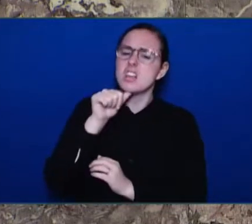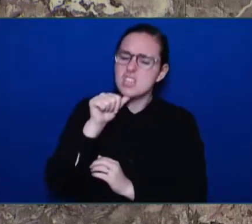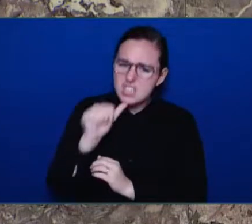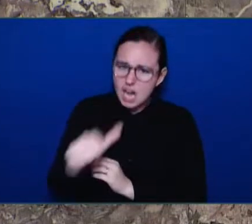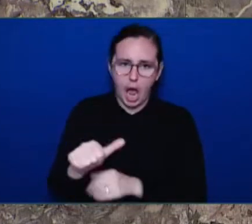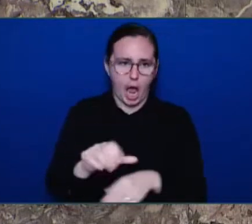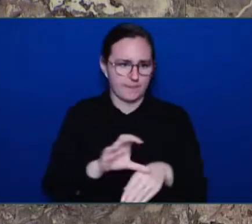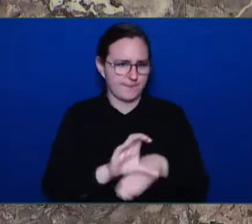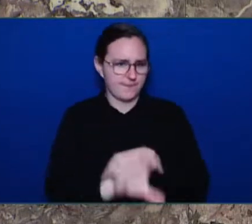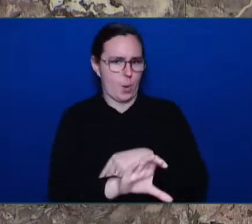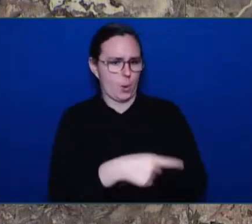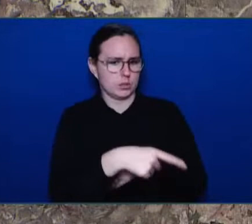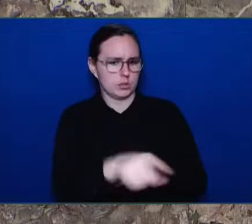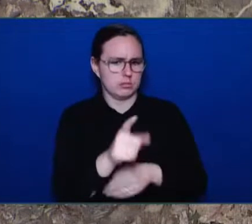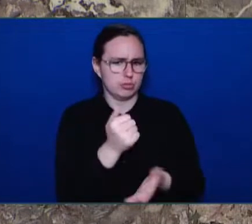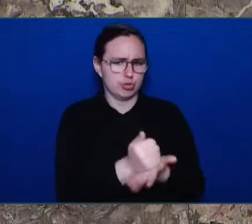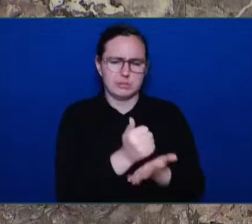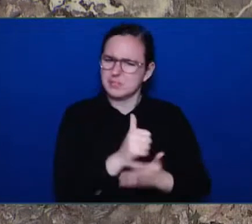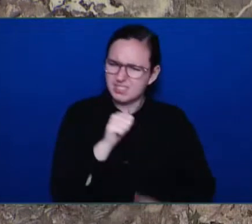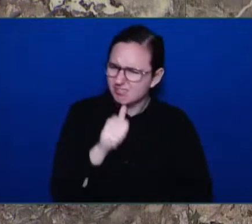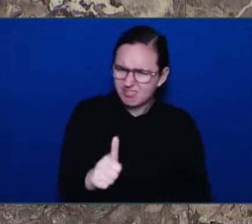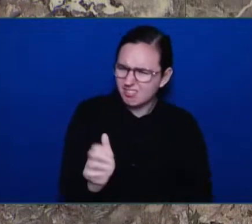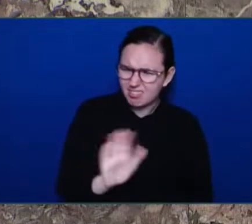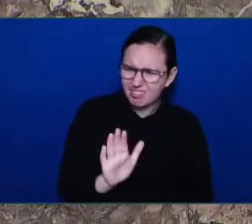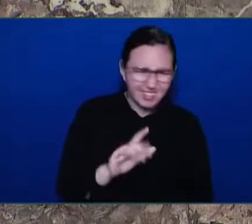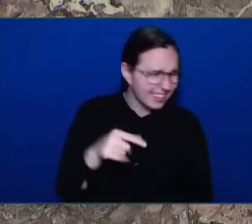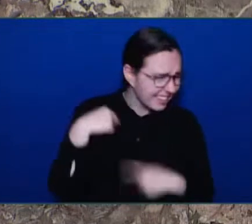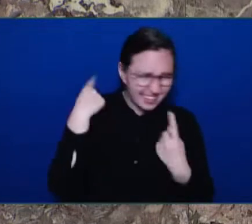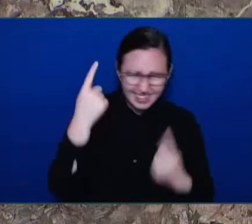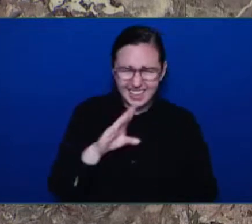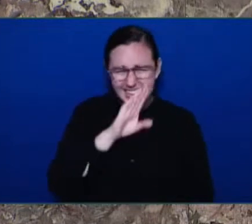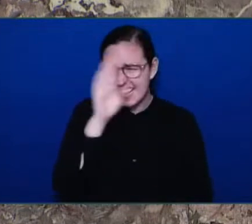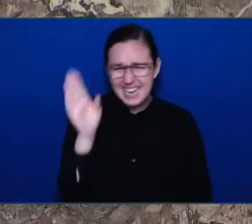legislatively or through a programmatic setting. The